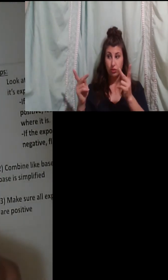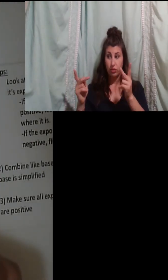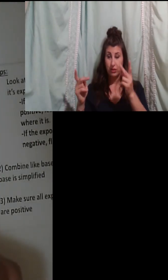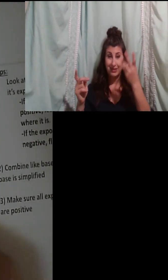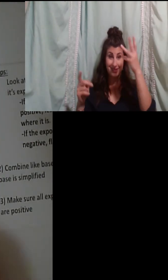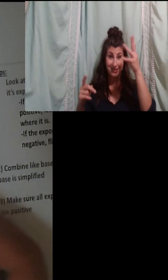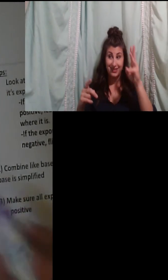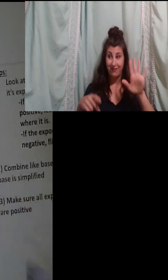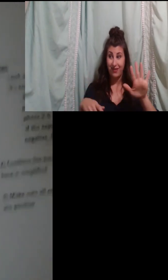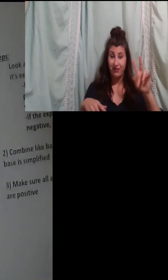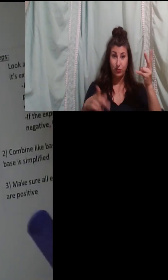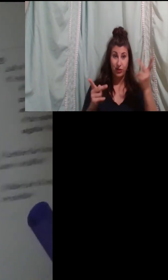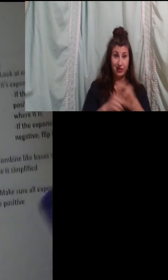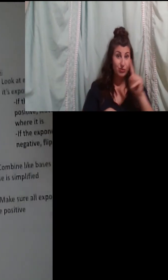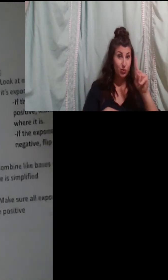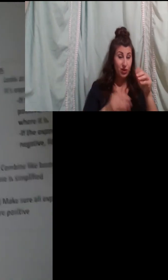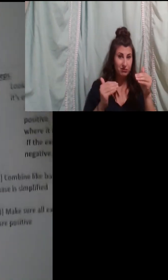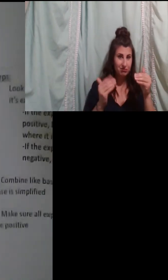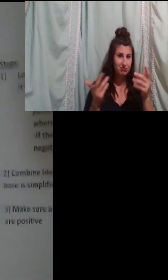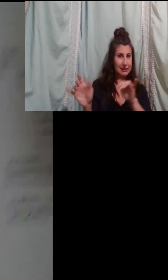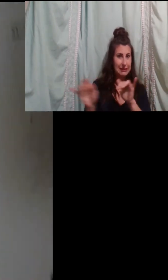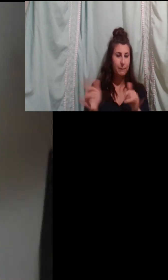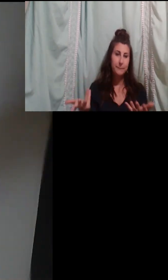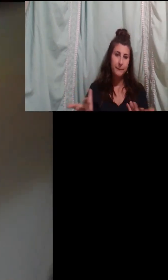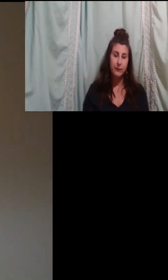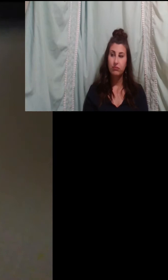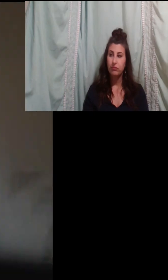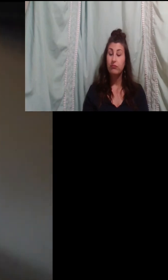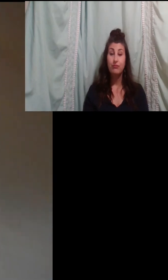5 squared at the bottom. Okay.